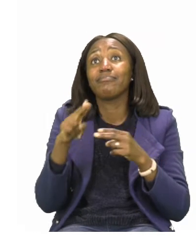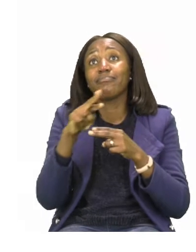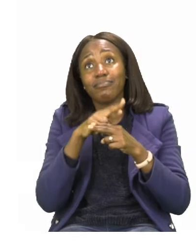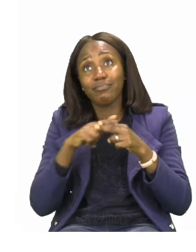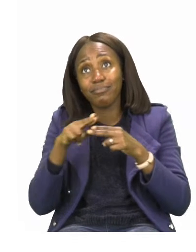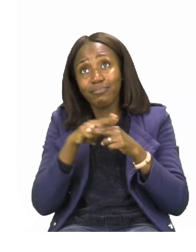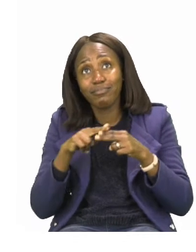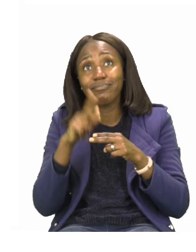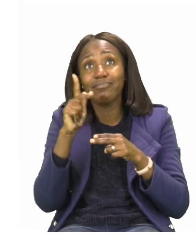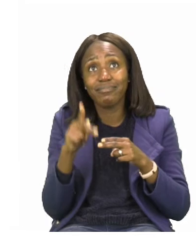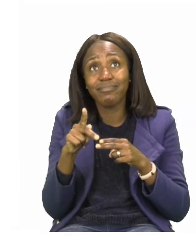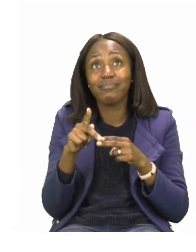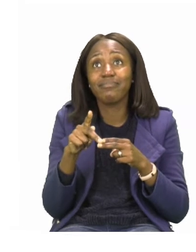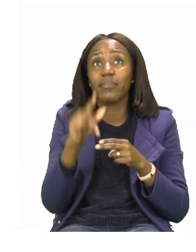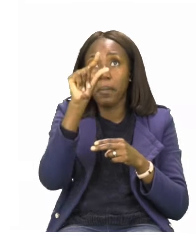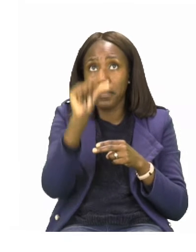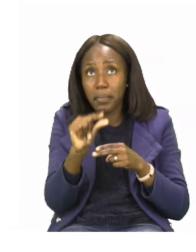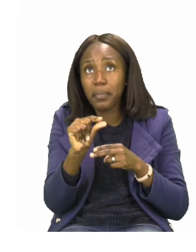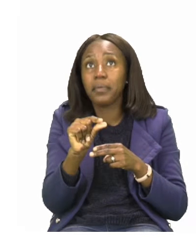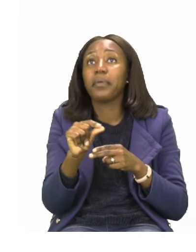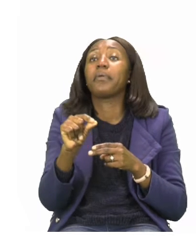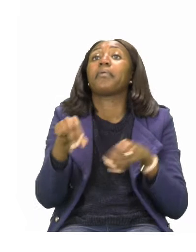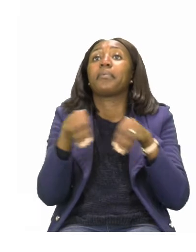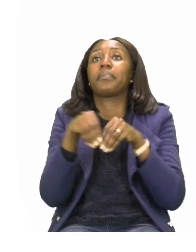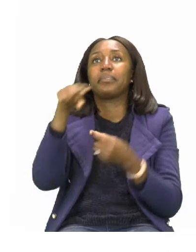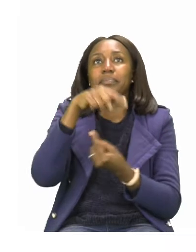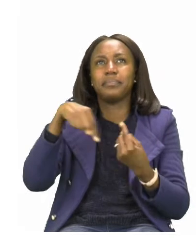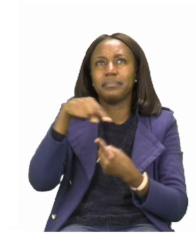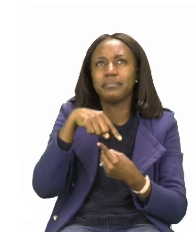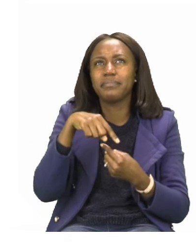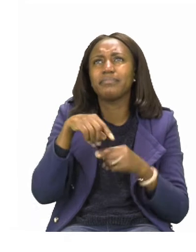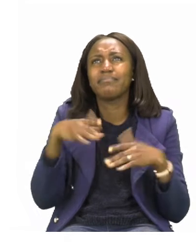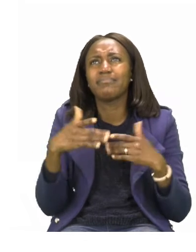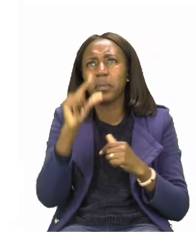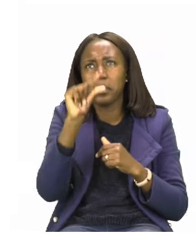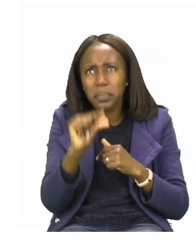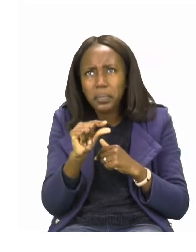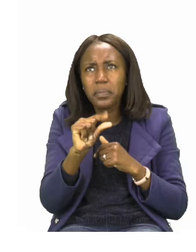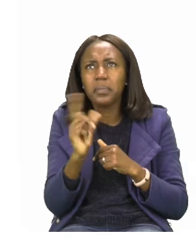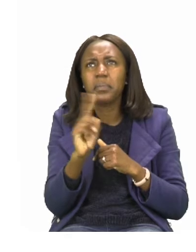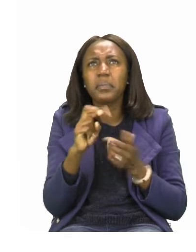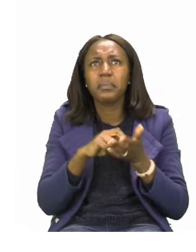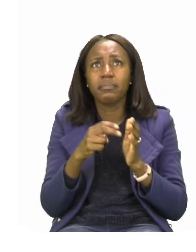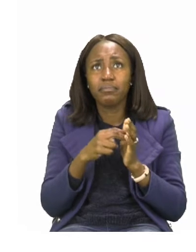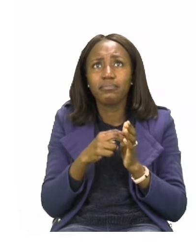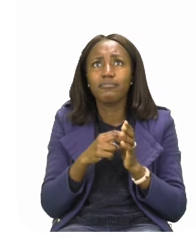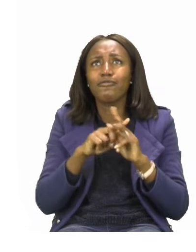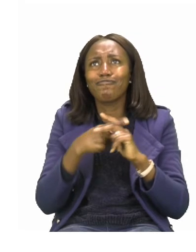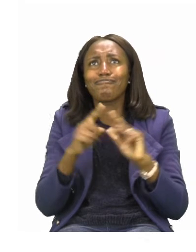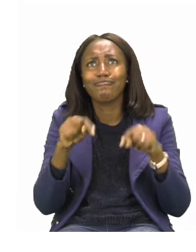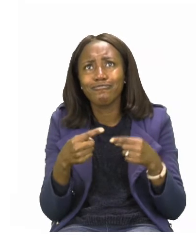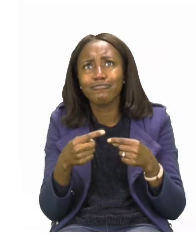as well as recycling. Reducing waste means to fix